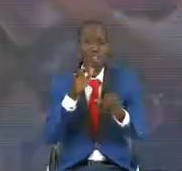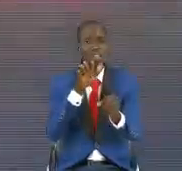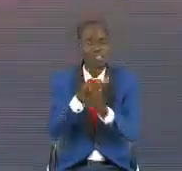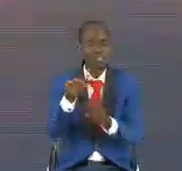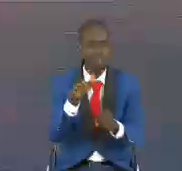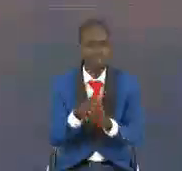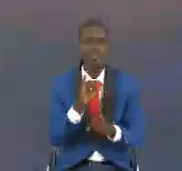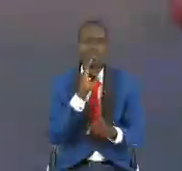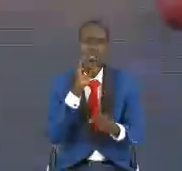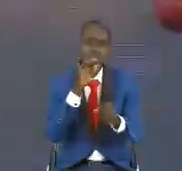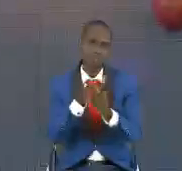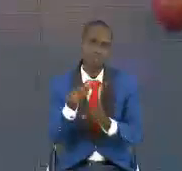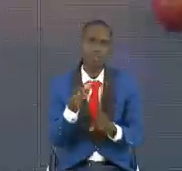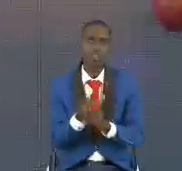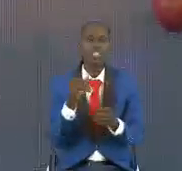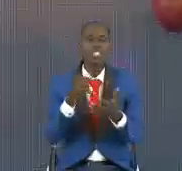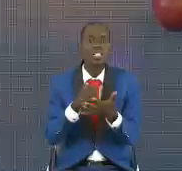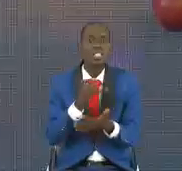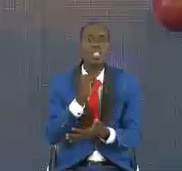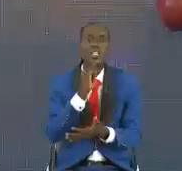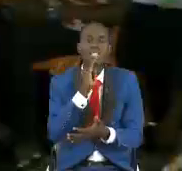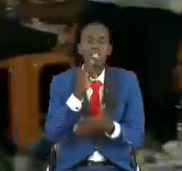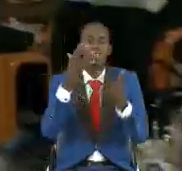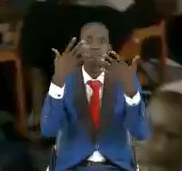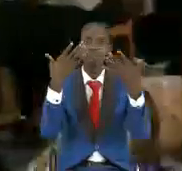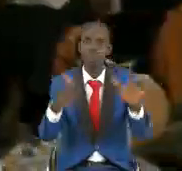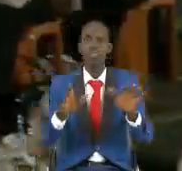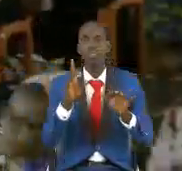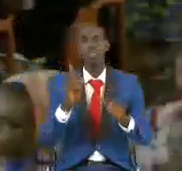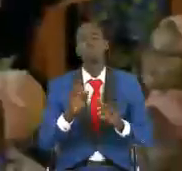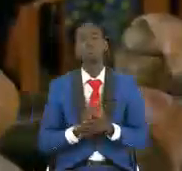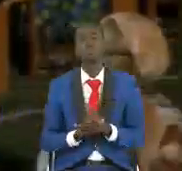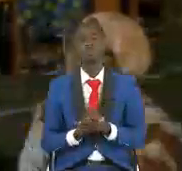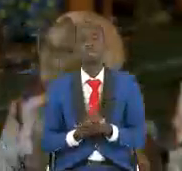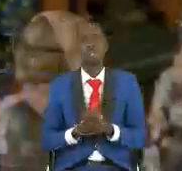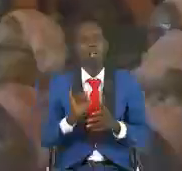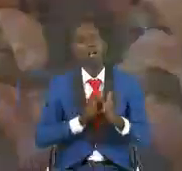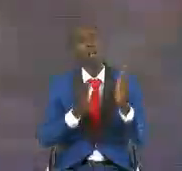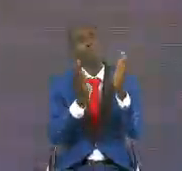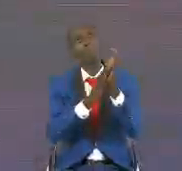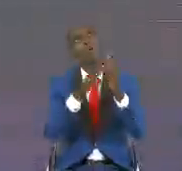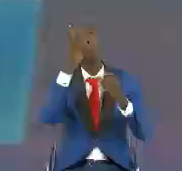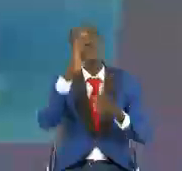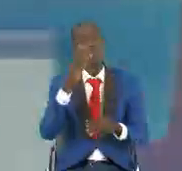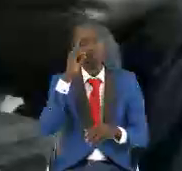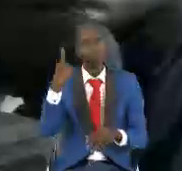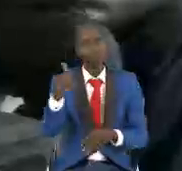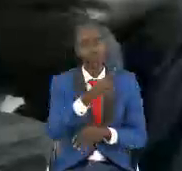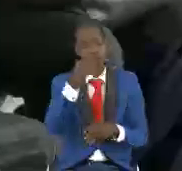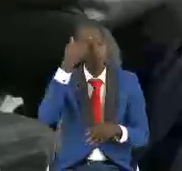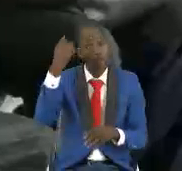enough. It is finished. I praise God for you tonight. It is